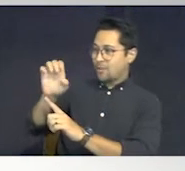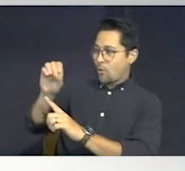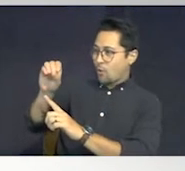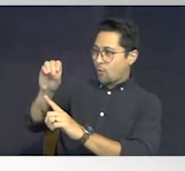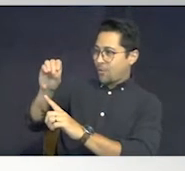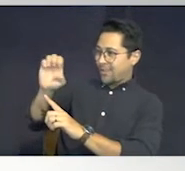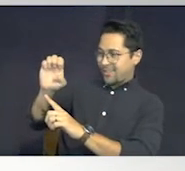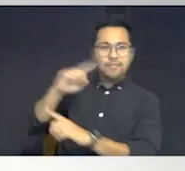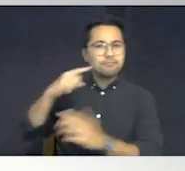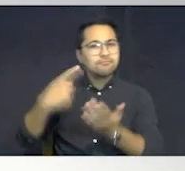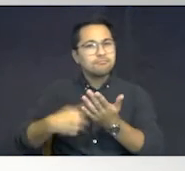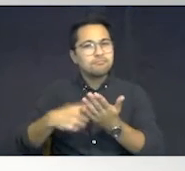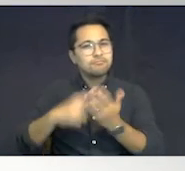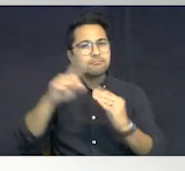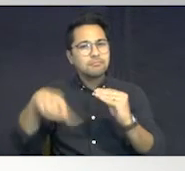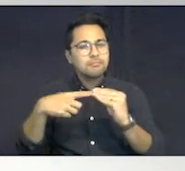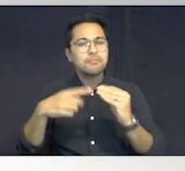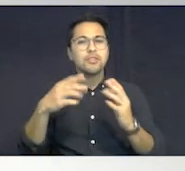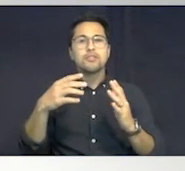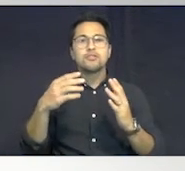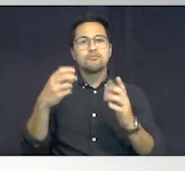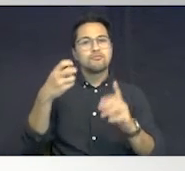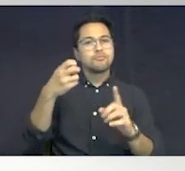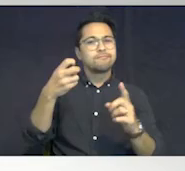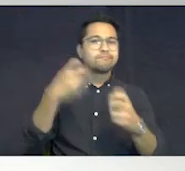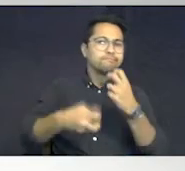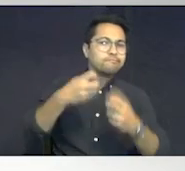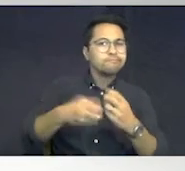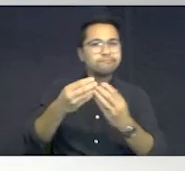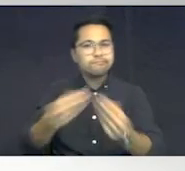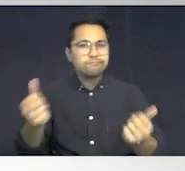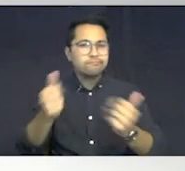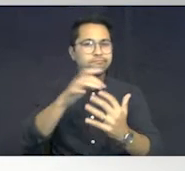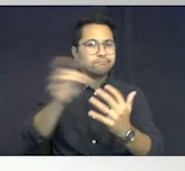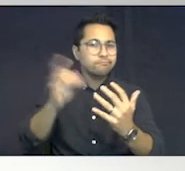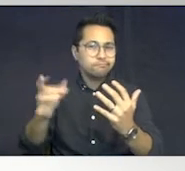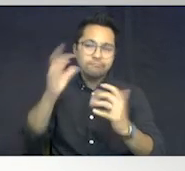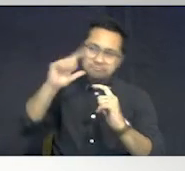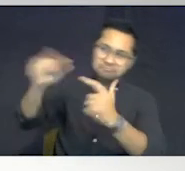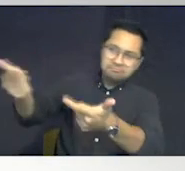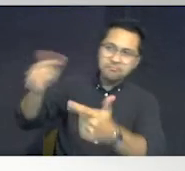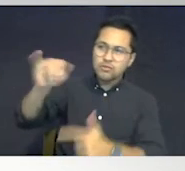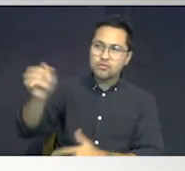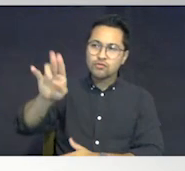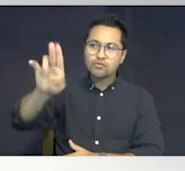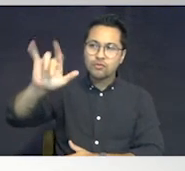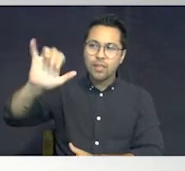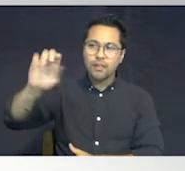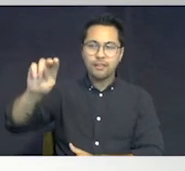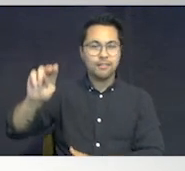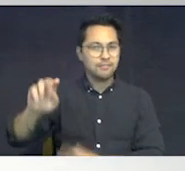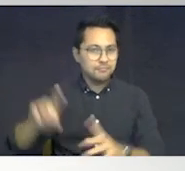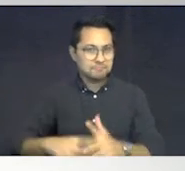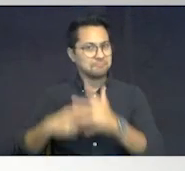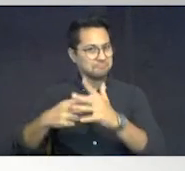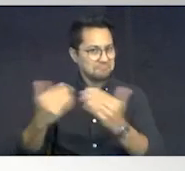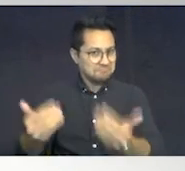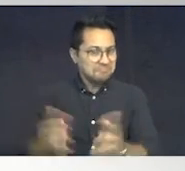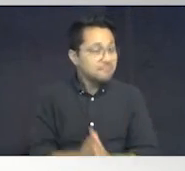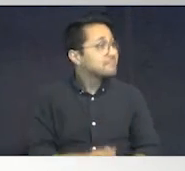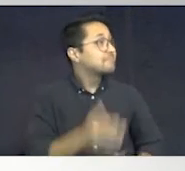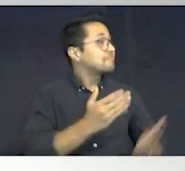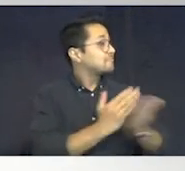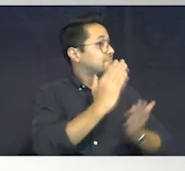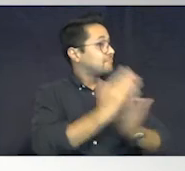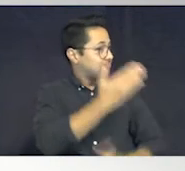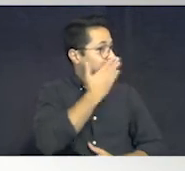talking about alternative dispute resolution options. So I'm going to turn it back over to Julian and let's kick it off. All right, thank you